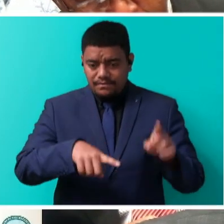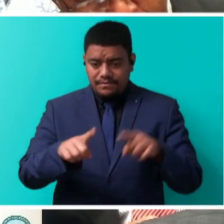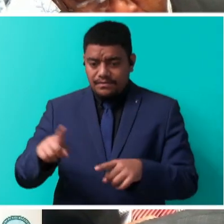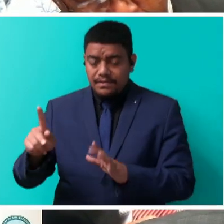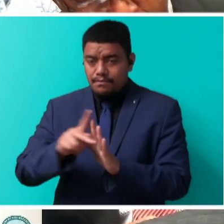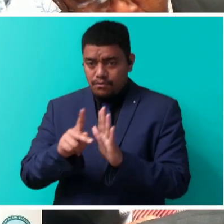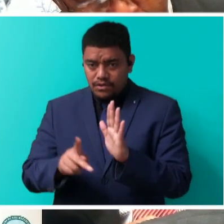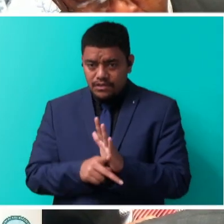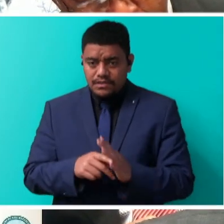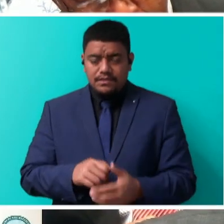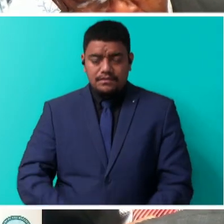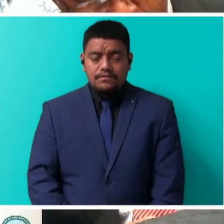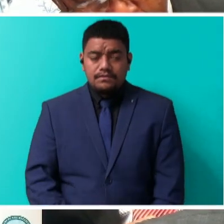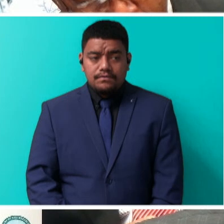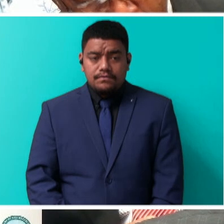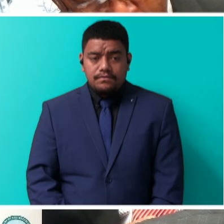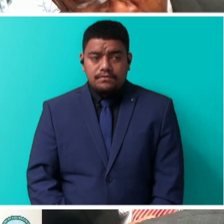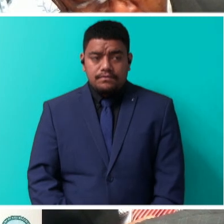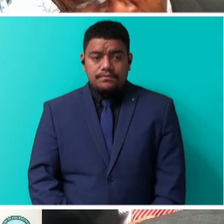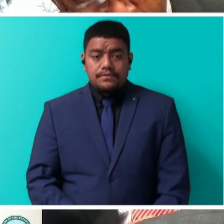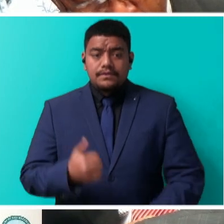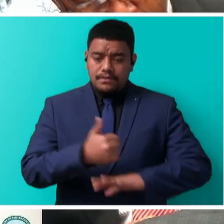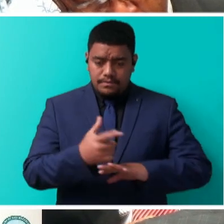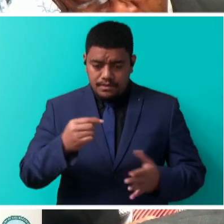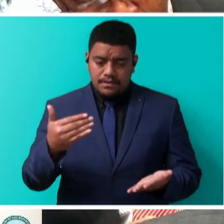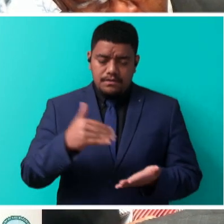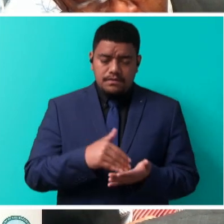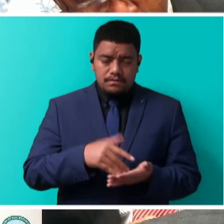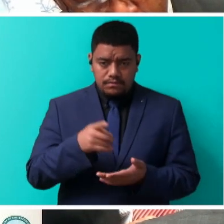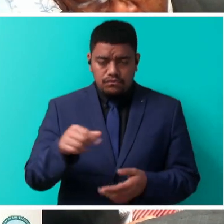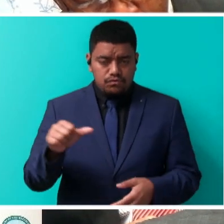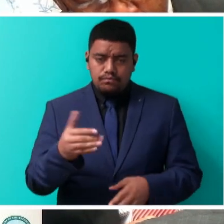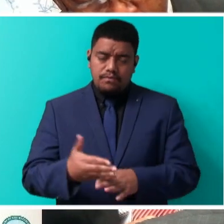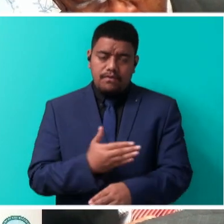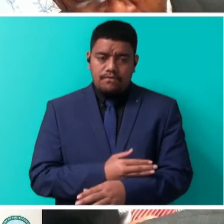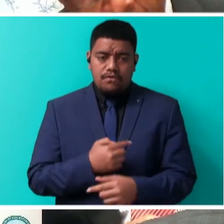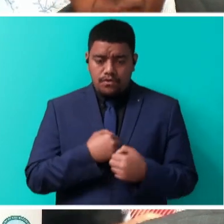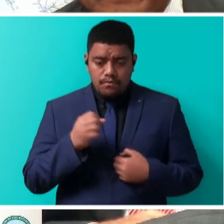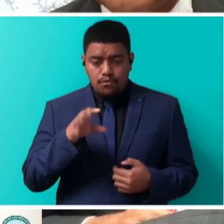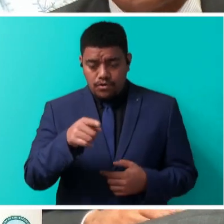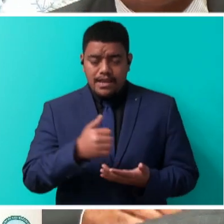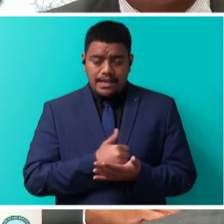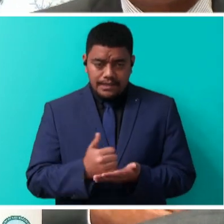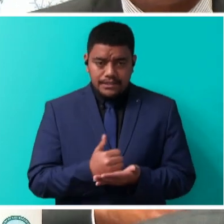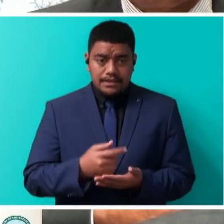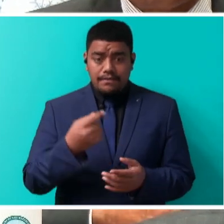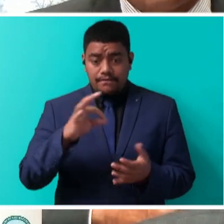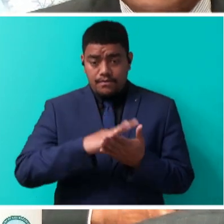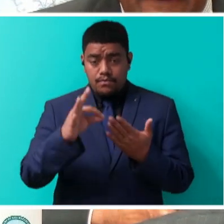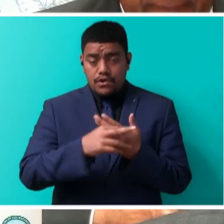policy intent? Government had considered this, Mr. Speaker, sir, and we have put this into action. In February